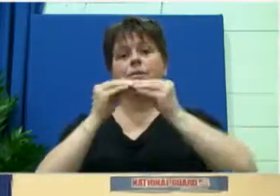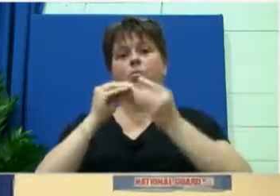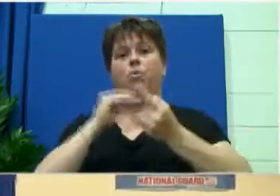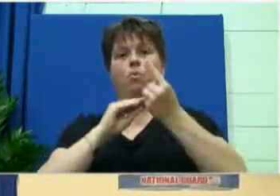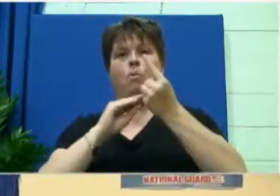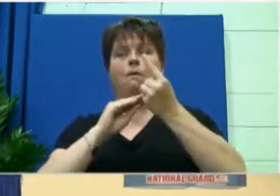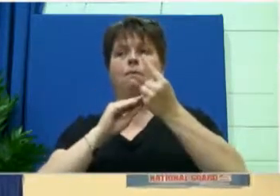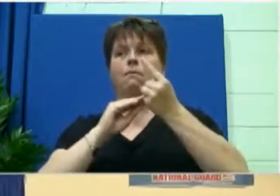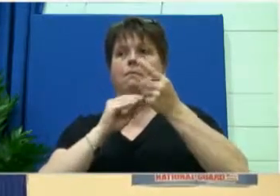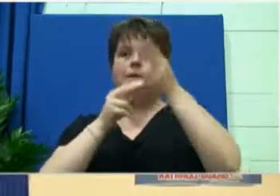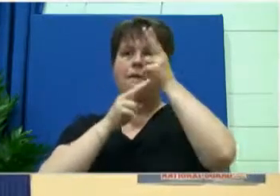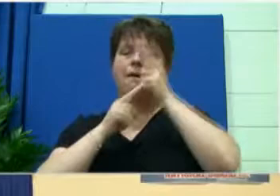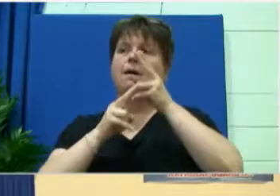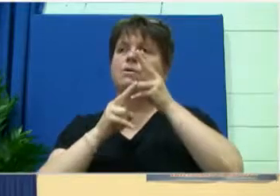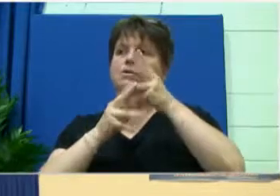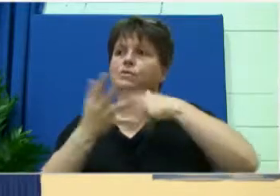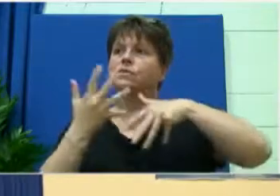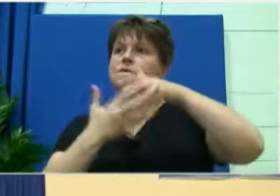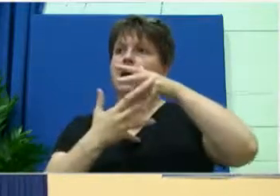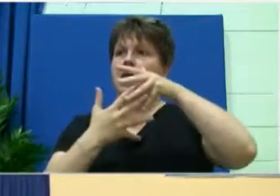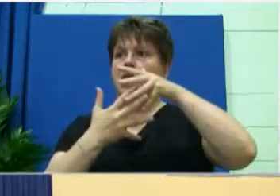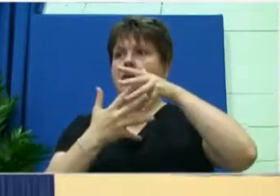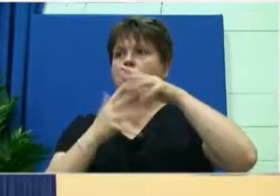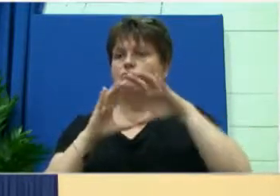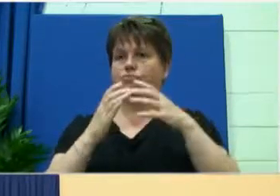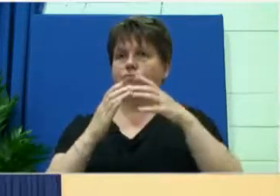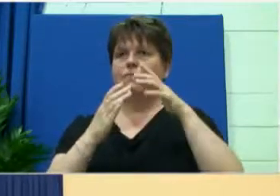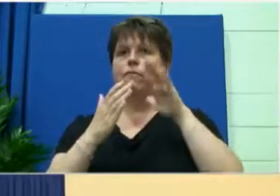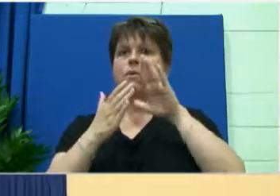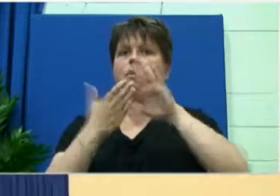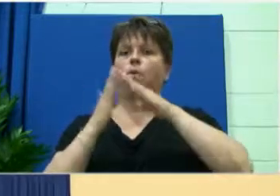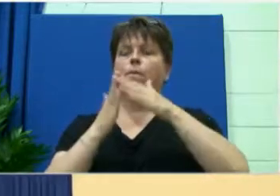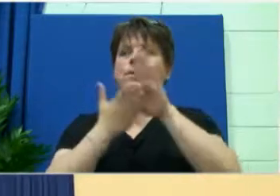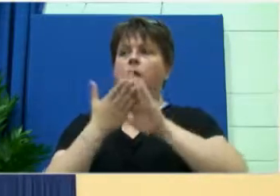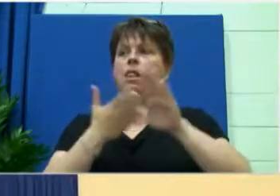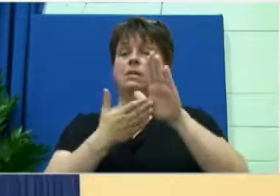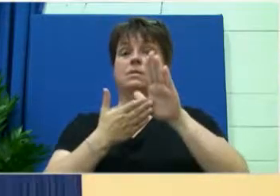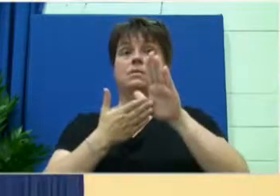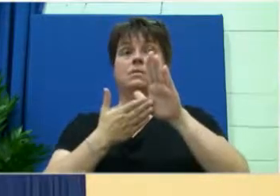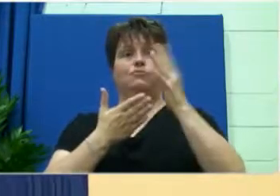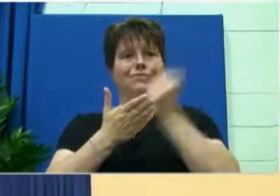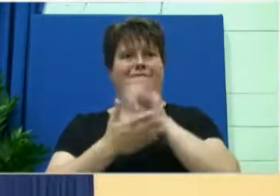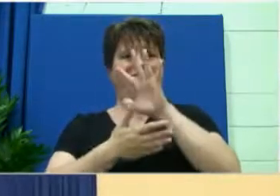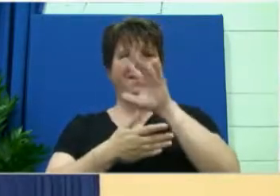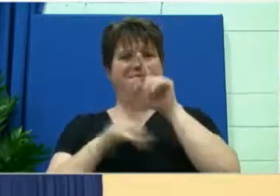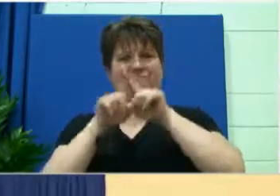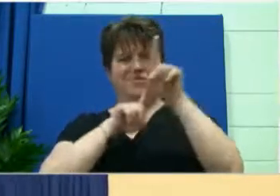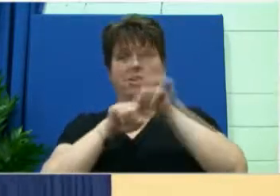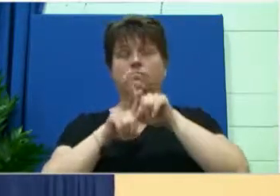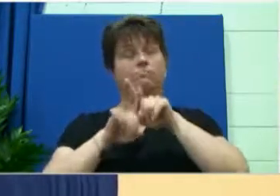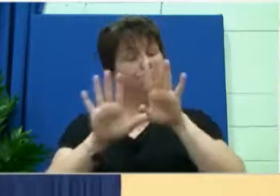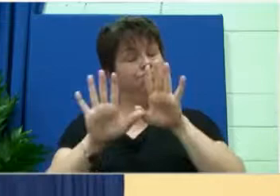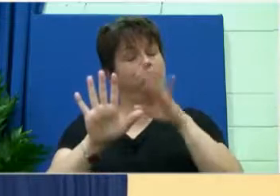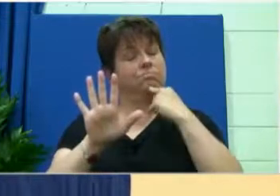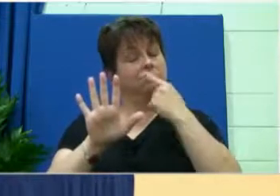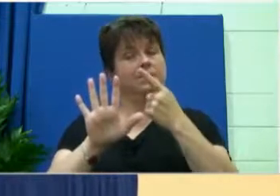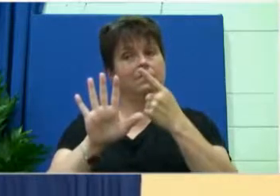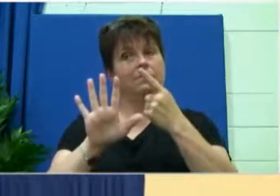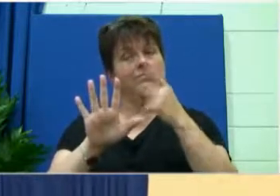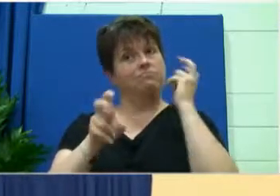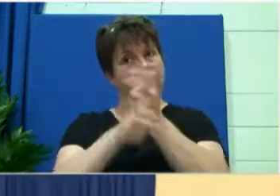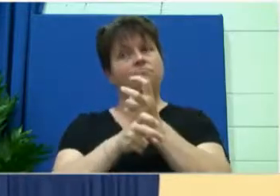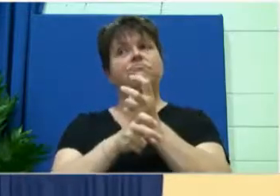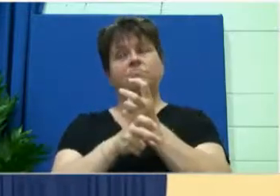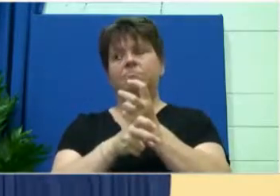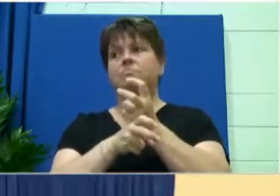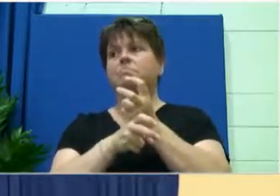honor society for community colleges. And to achieve a 5-star status, I will tell you, is very